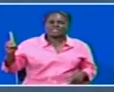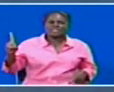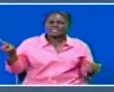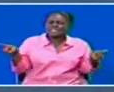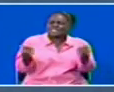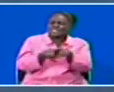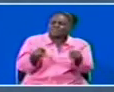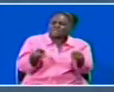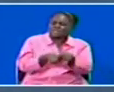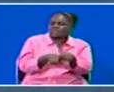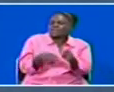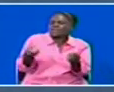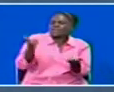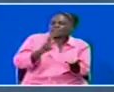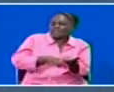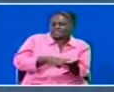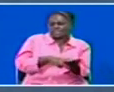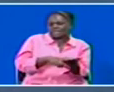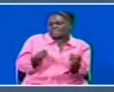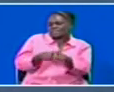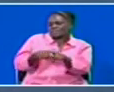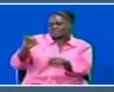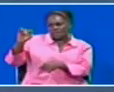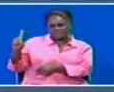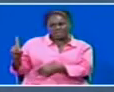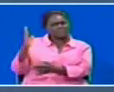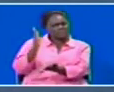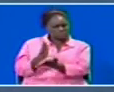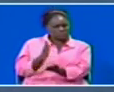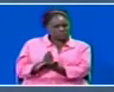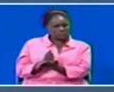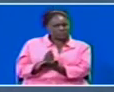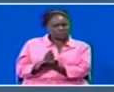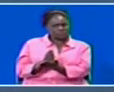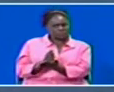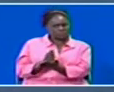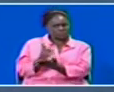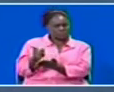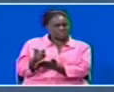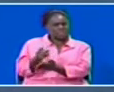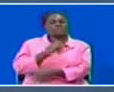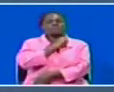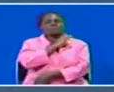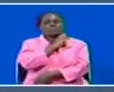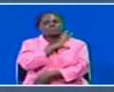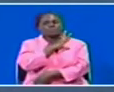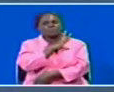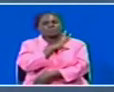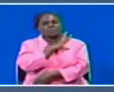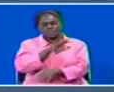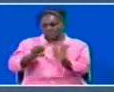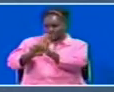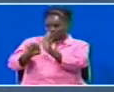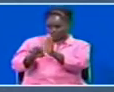is also registered with the same ID, then for sure alarm bells must come up. Let me